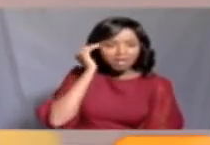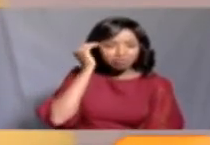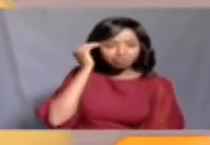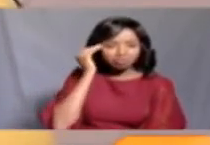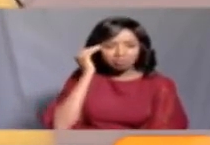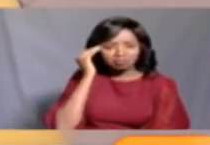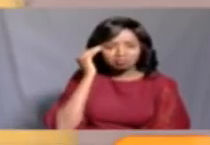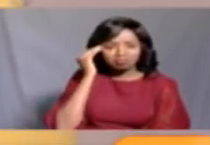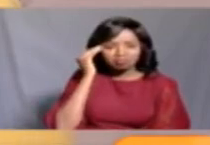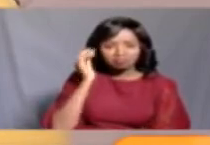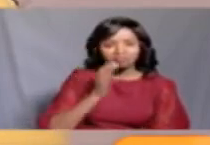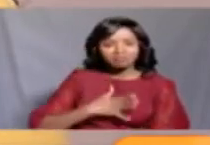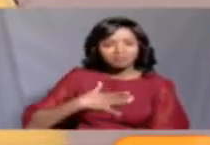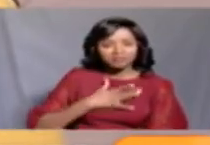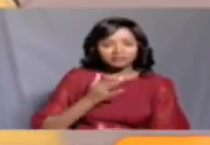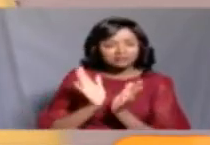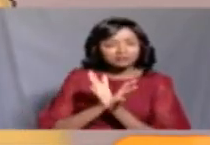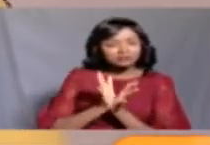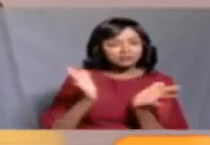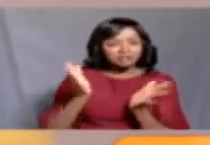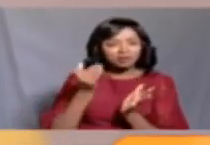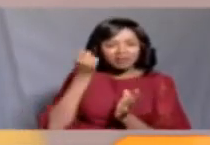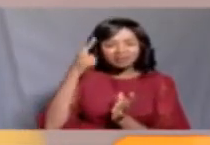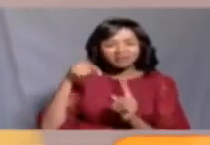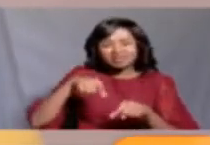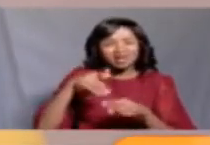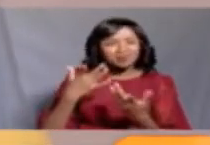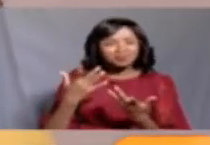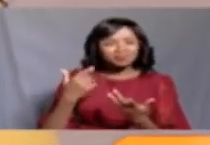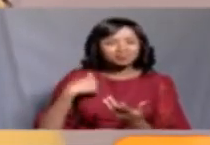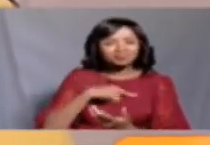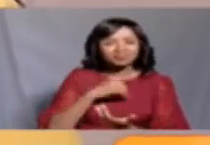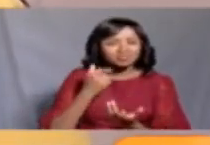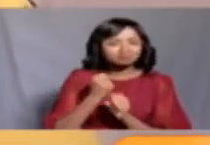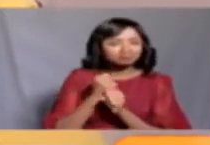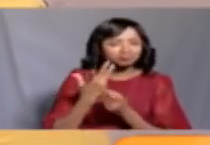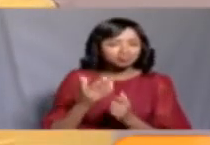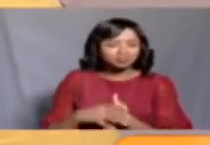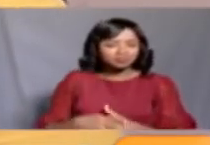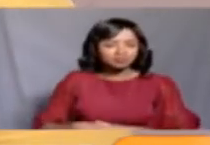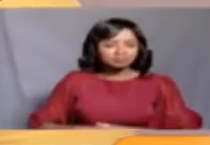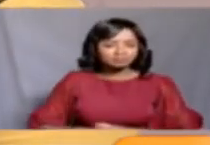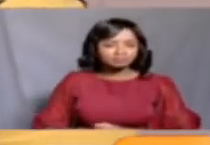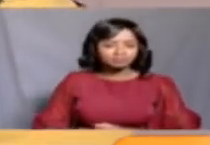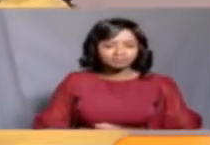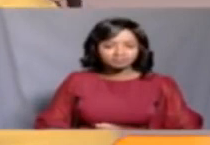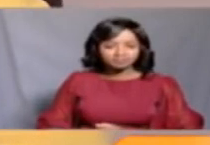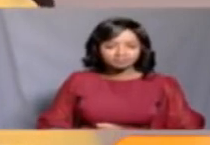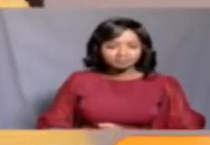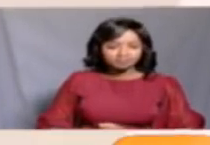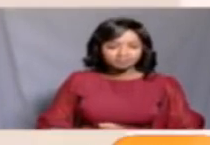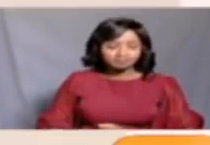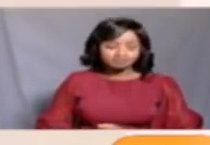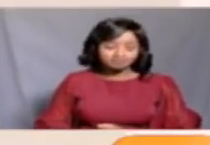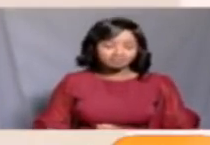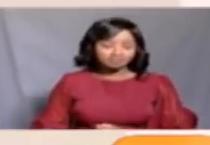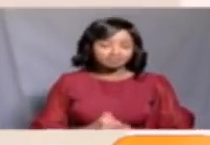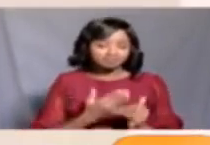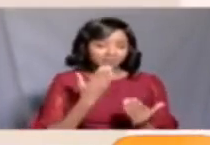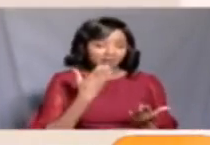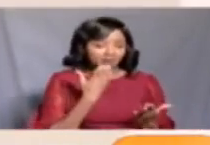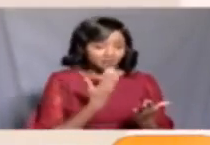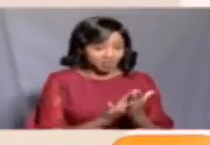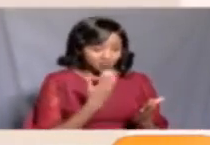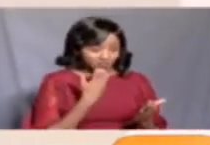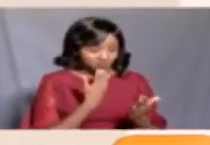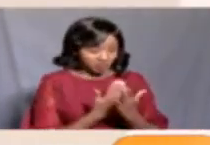but just a general sense of where are we when it comes to mental health. Okay. Thank you so much, Victoria, for this opportunity, first and